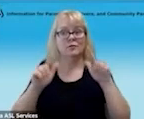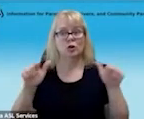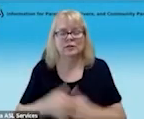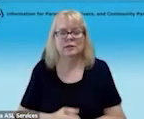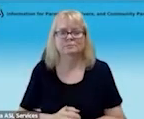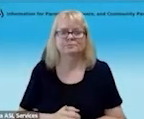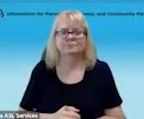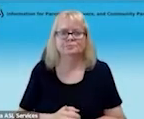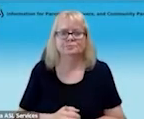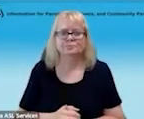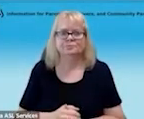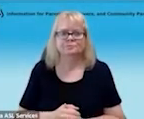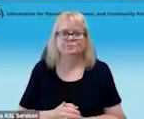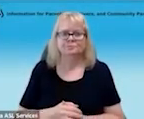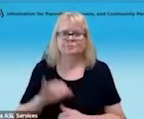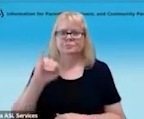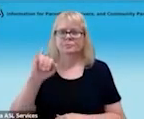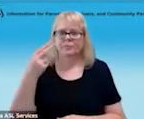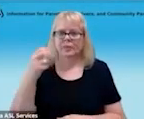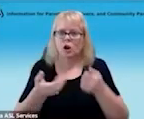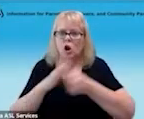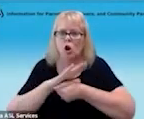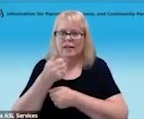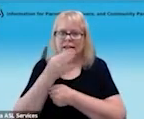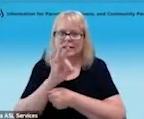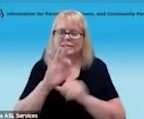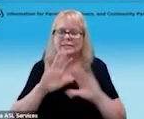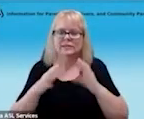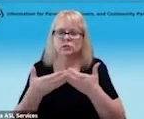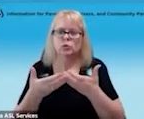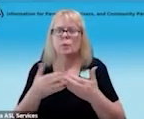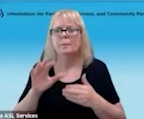site at the bottom of the Grand Canyon, so we have a lot of diversity. Next slide, please.